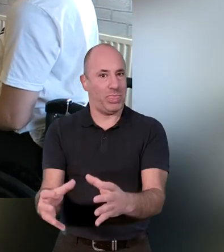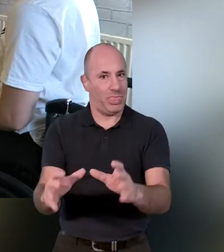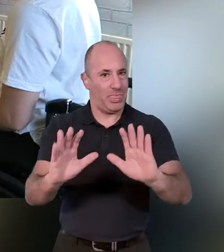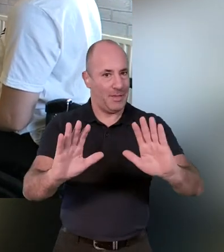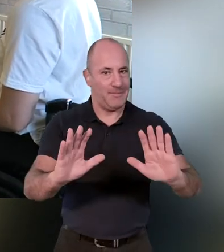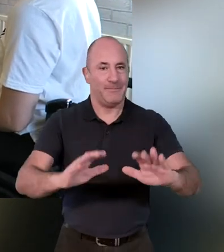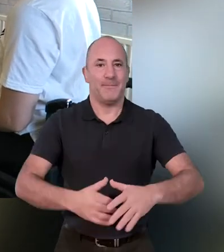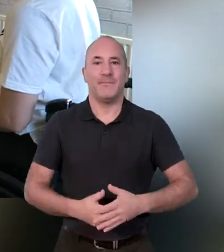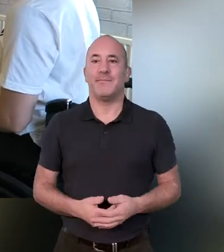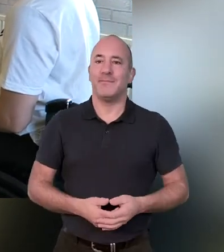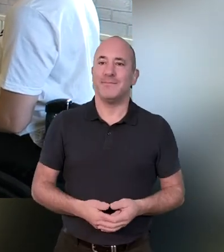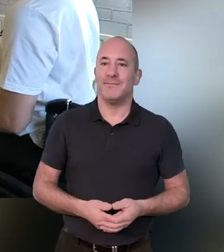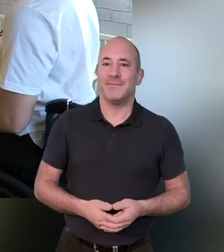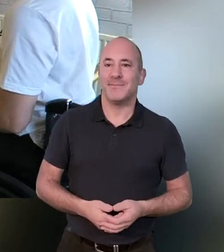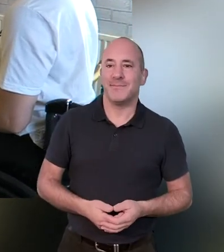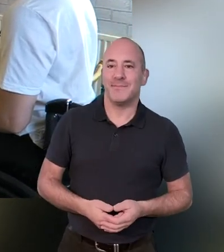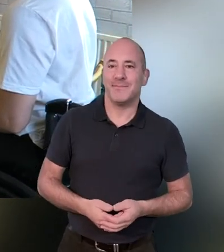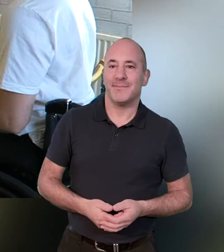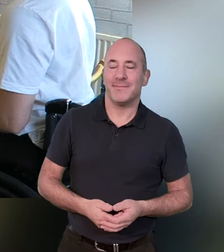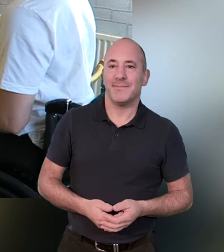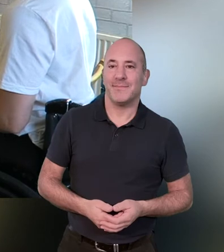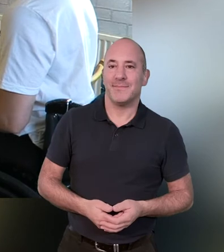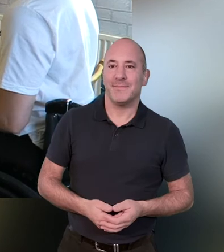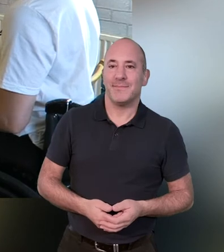them on the towels,